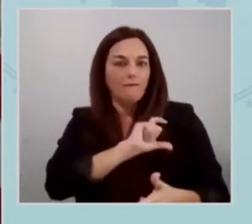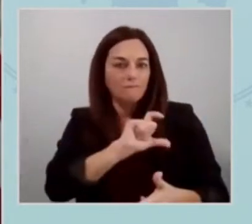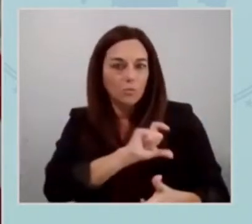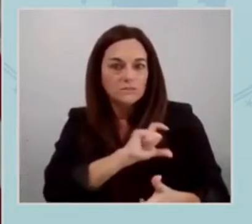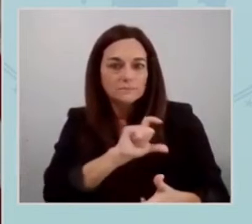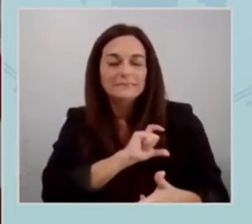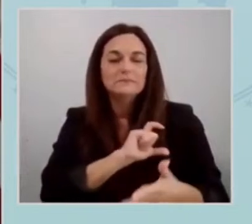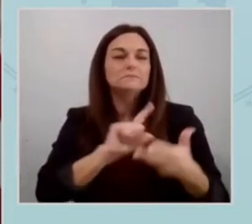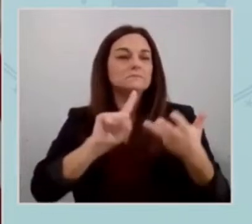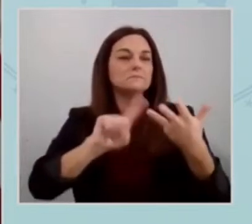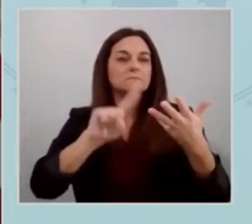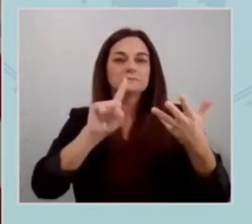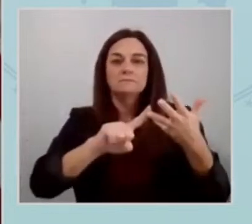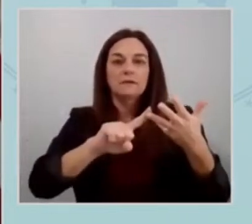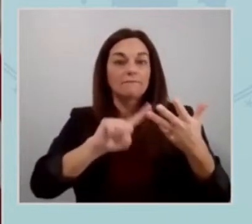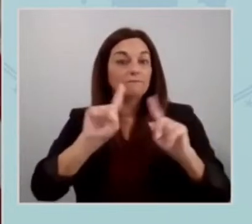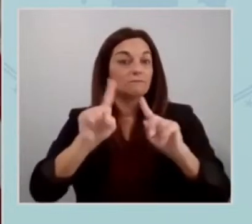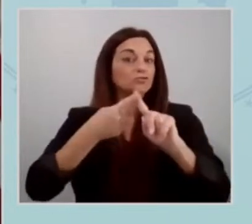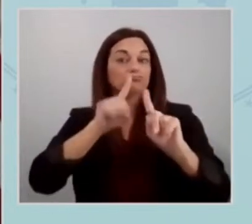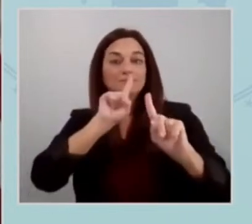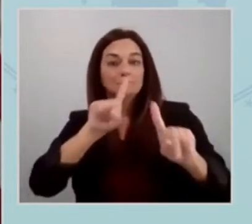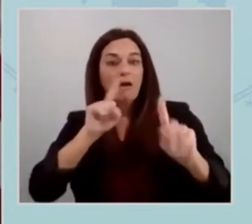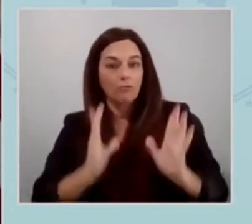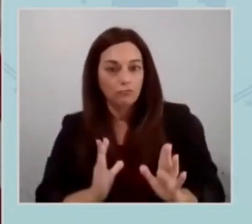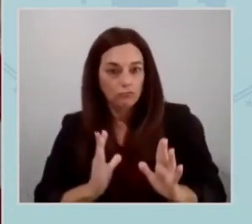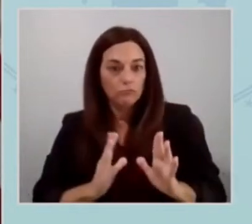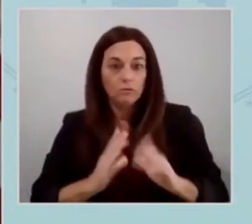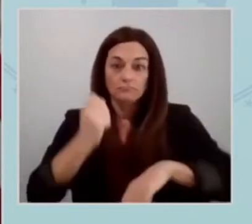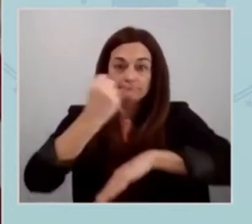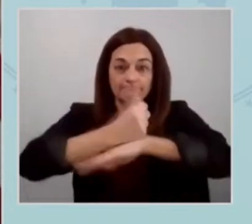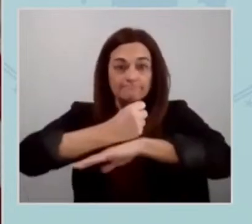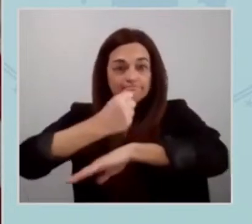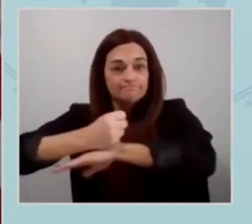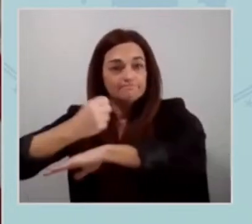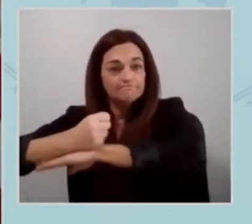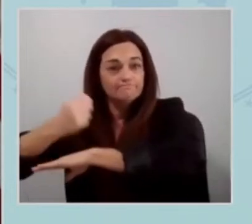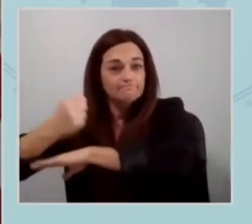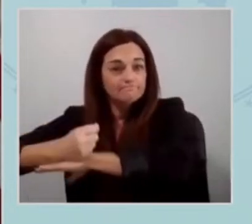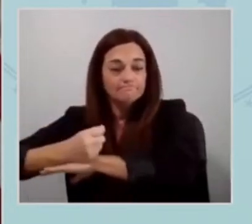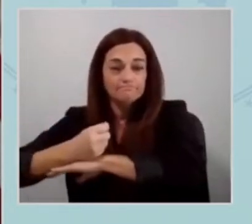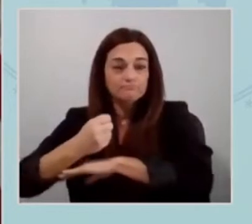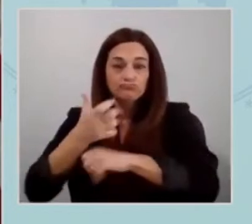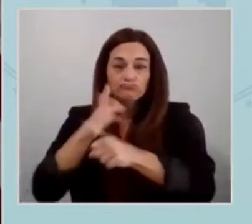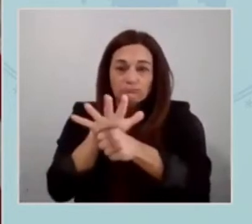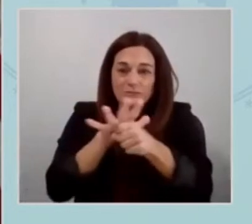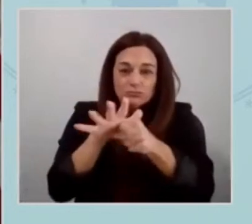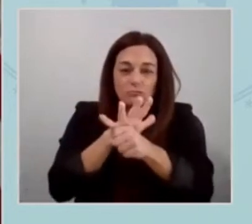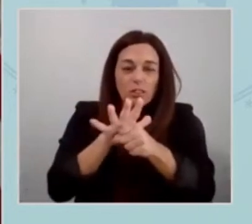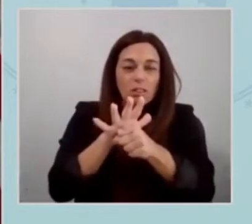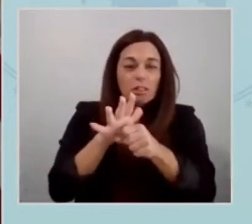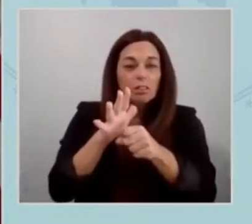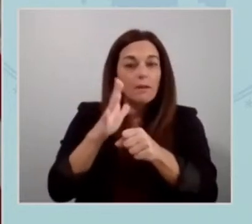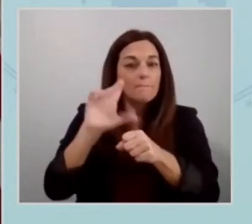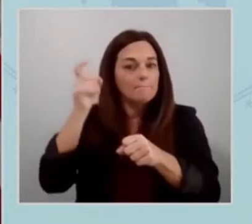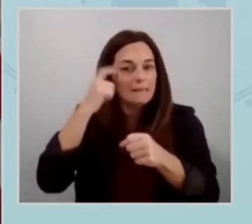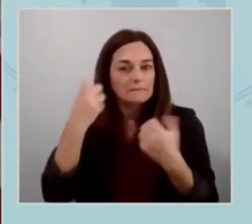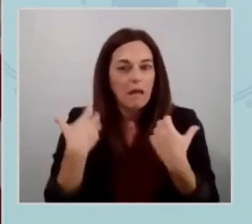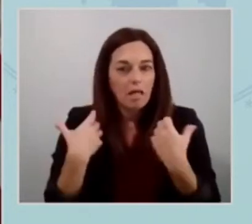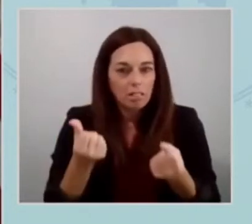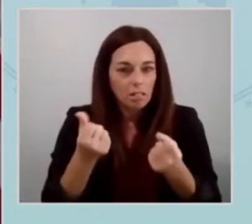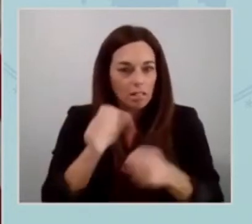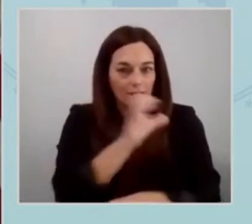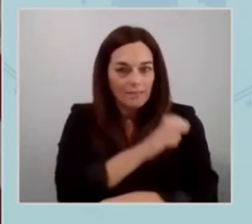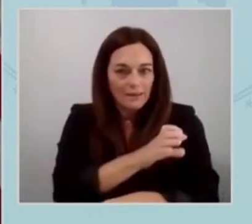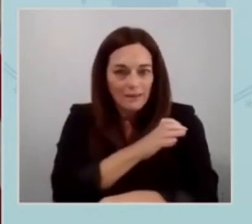their firefighters, their law enforcement officers, their first responders, shutting down